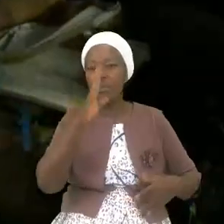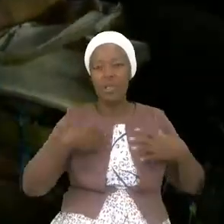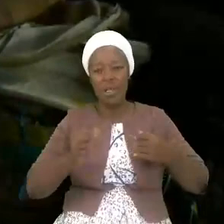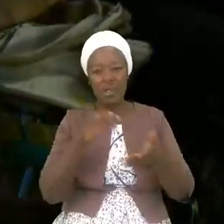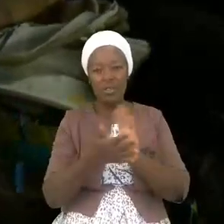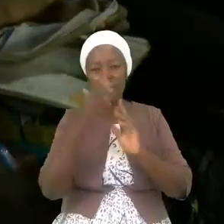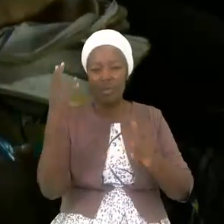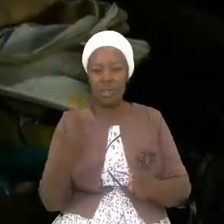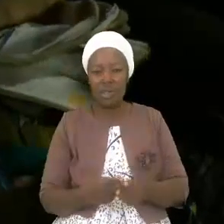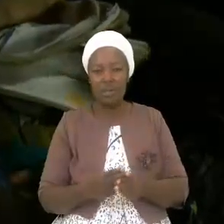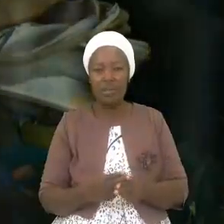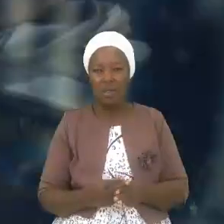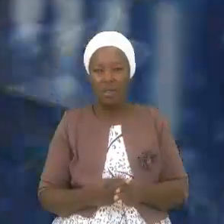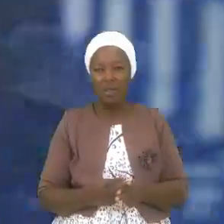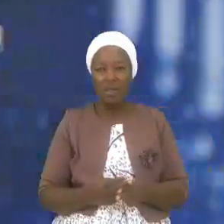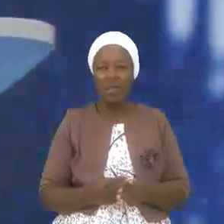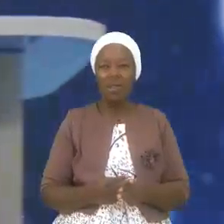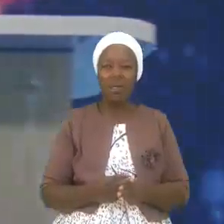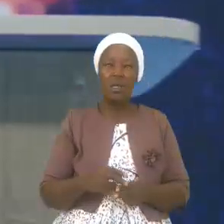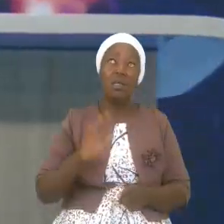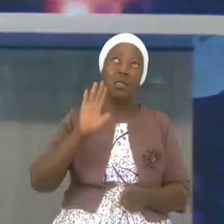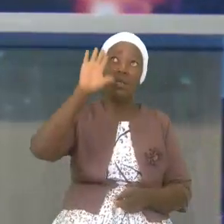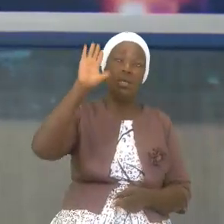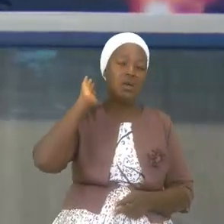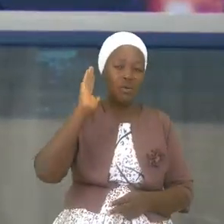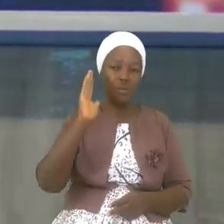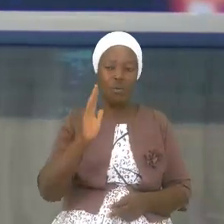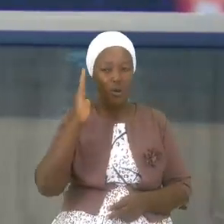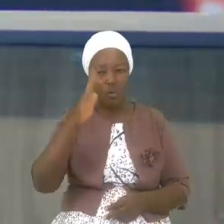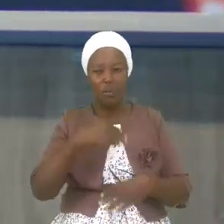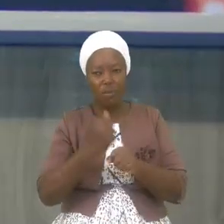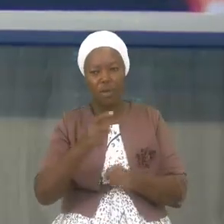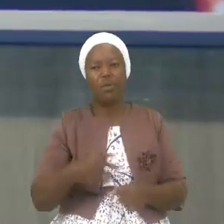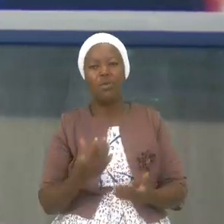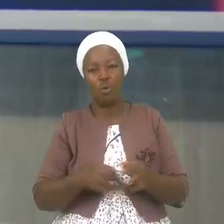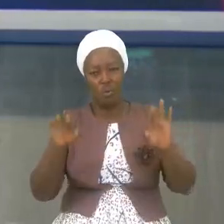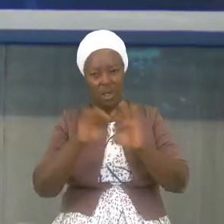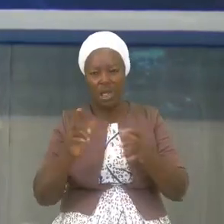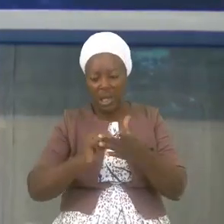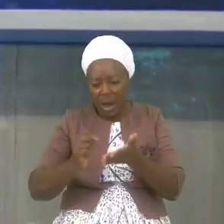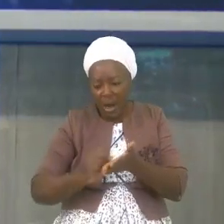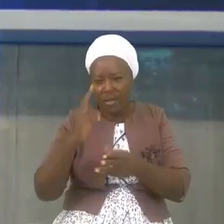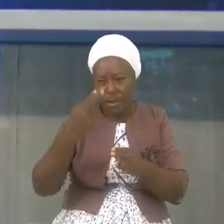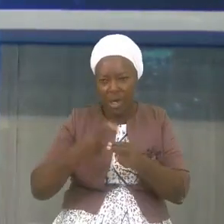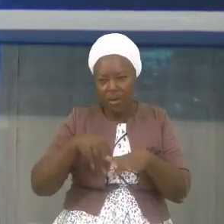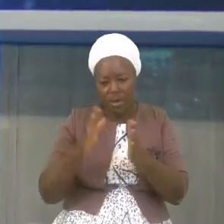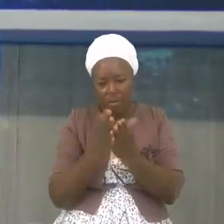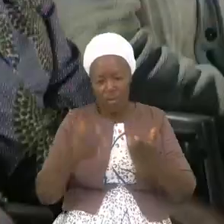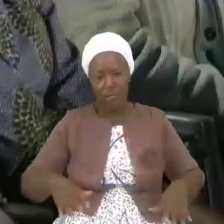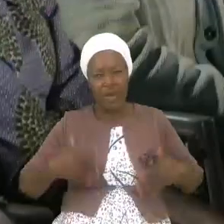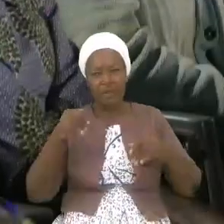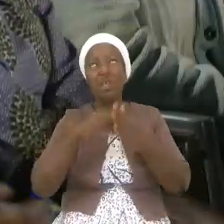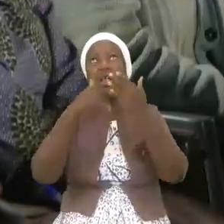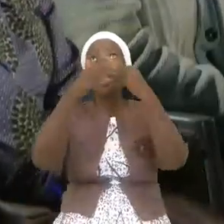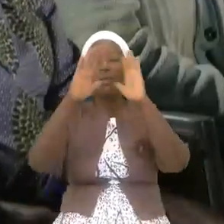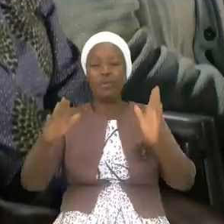And then he'll write your name in the book of life in heaven. You will be worthy in Jesus'